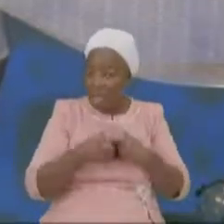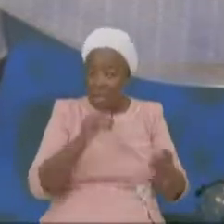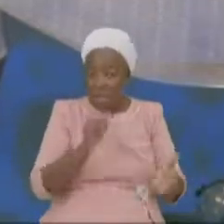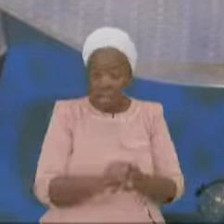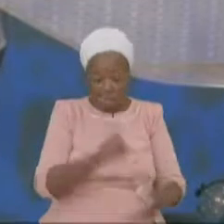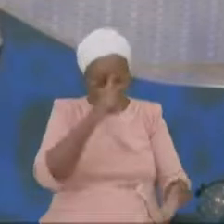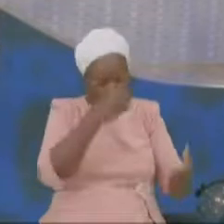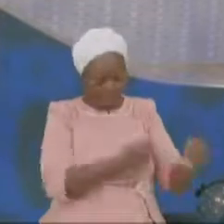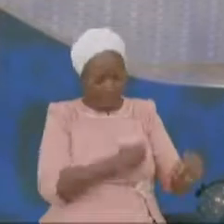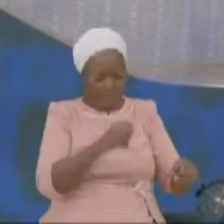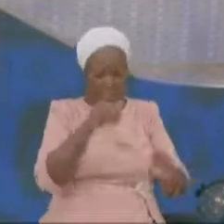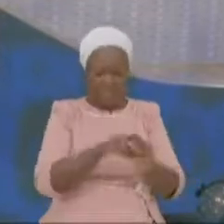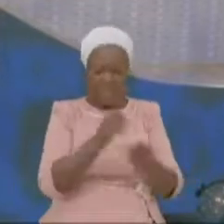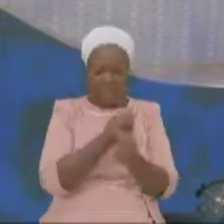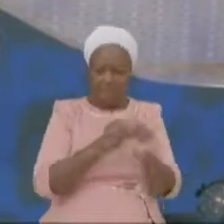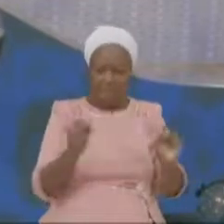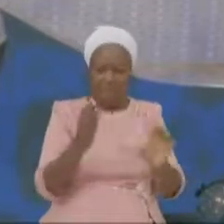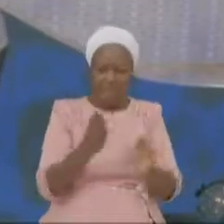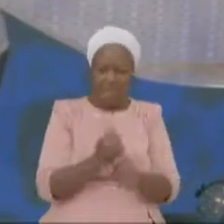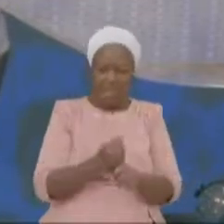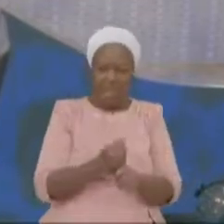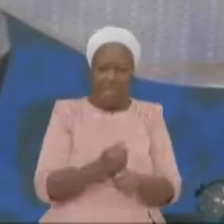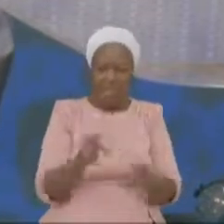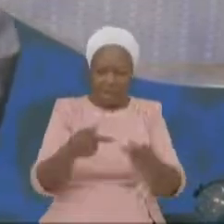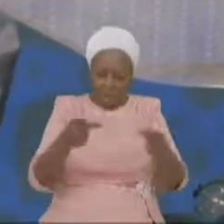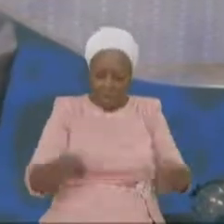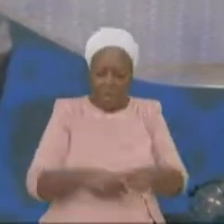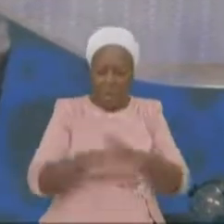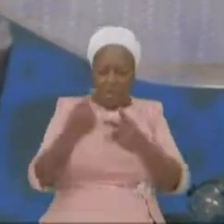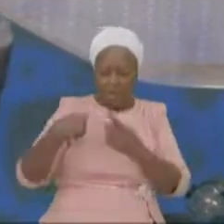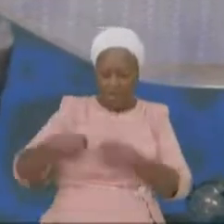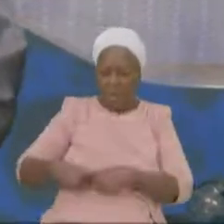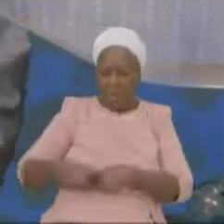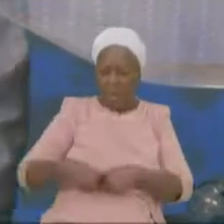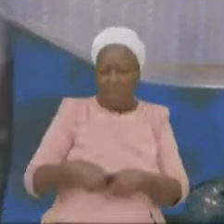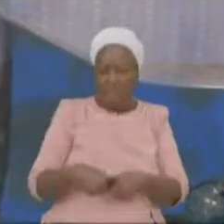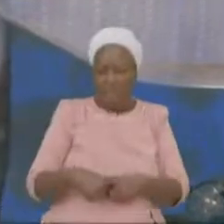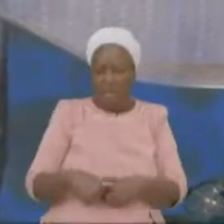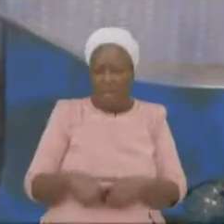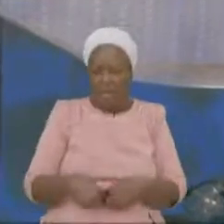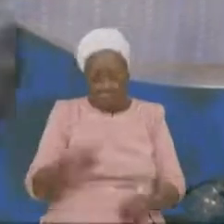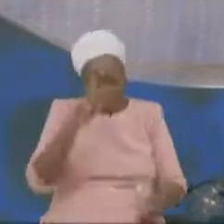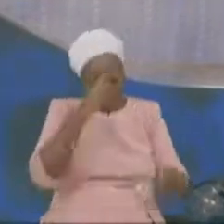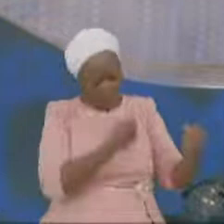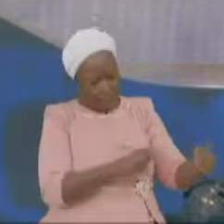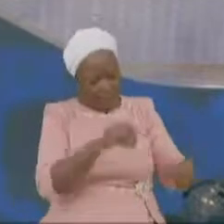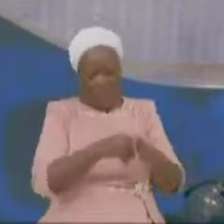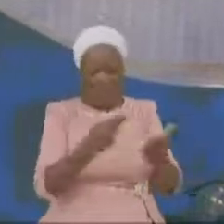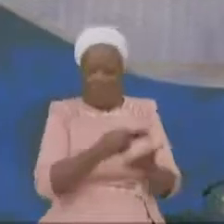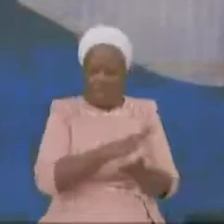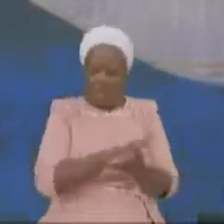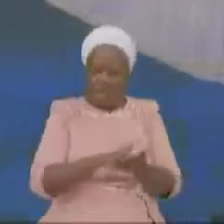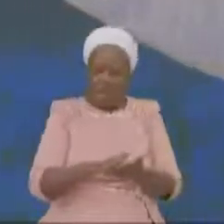heart. Faith in holiness, taking root in your heart. Have you repented